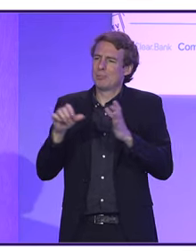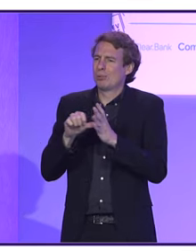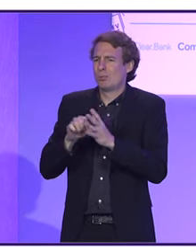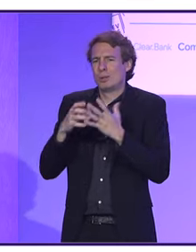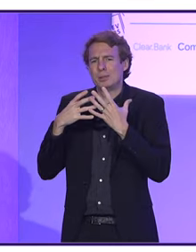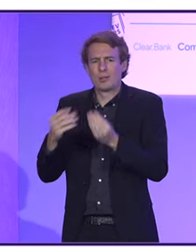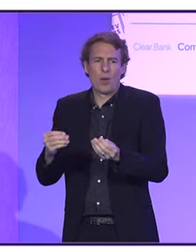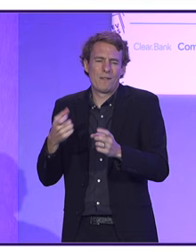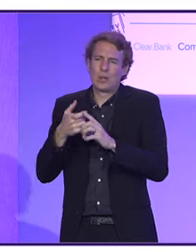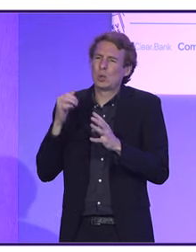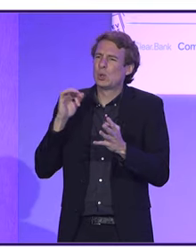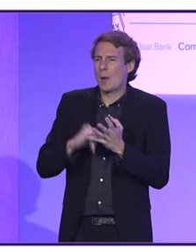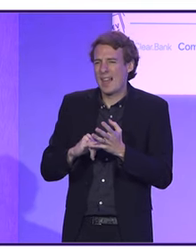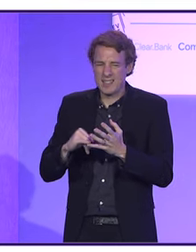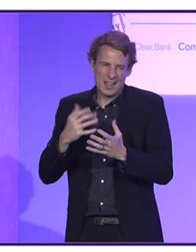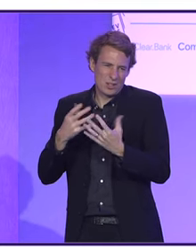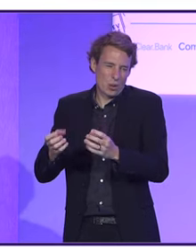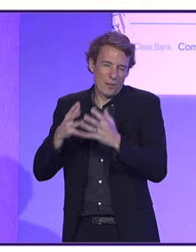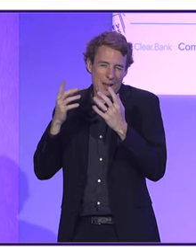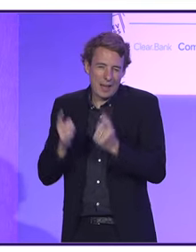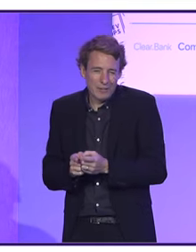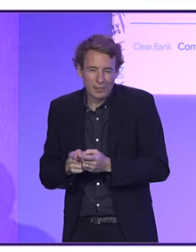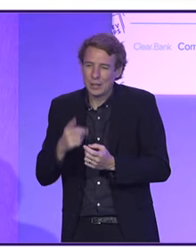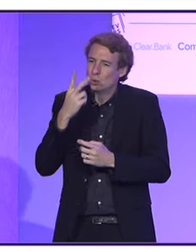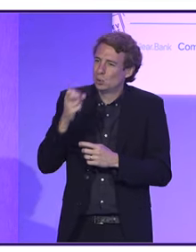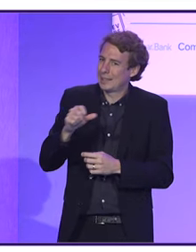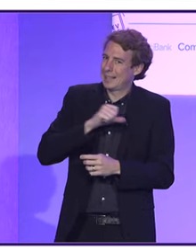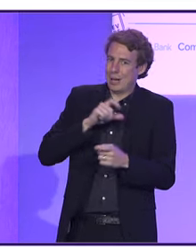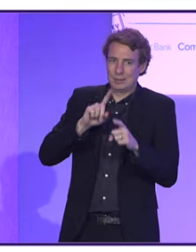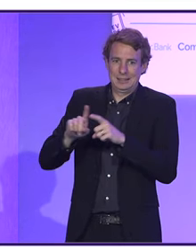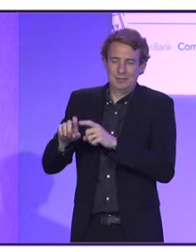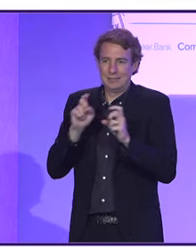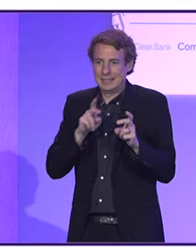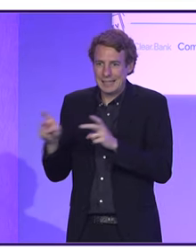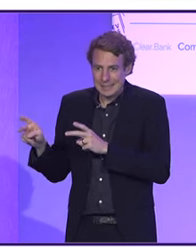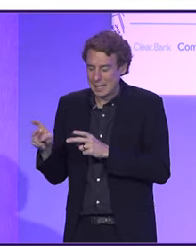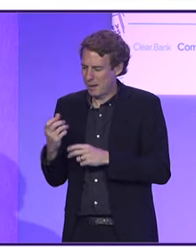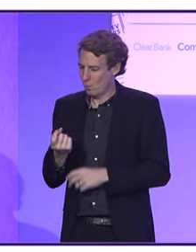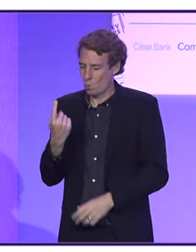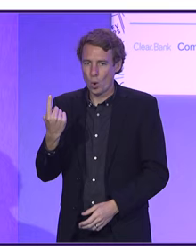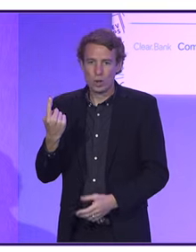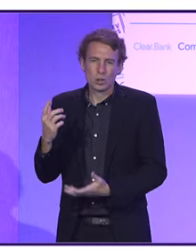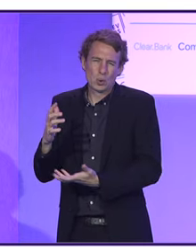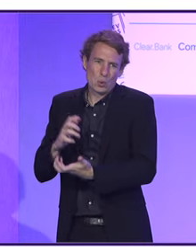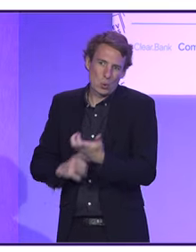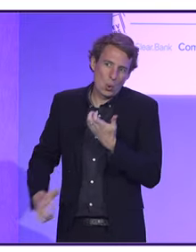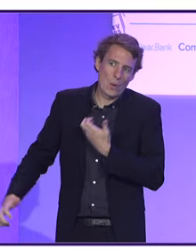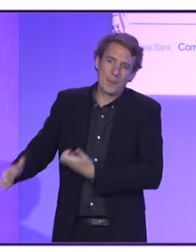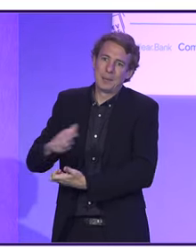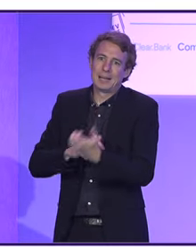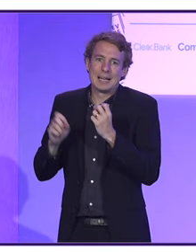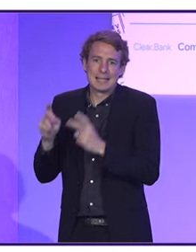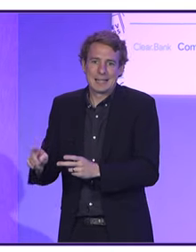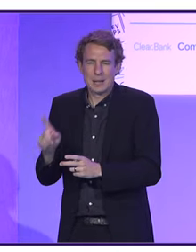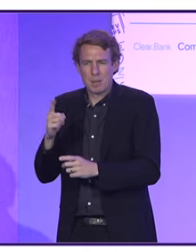by Kubernetes. Instead of 20,000 different systems talking to each other, we've got one very complicated system talking to